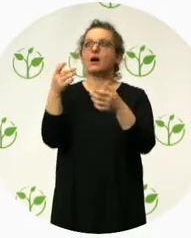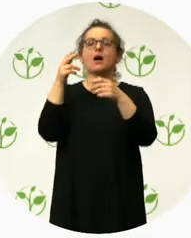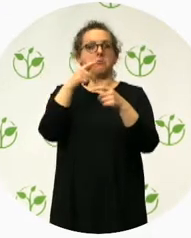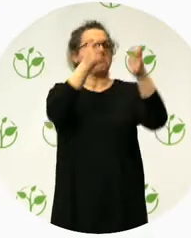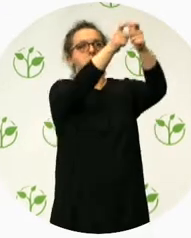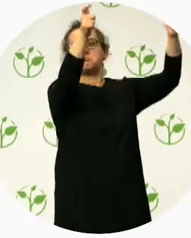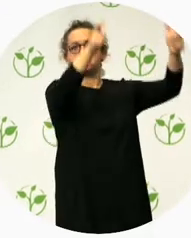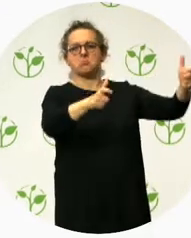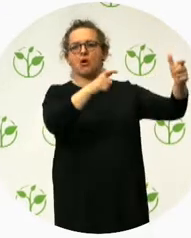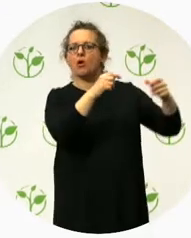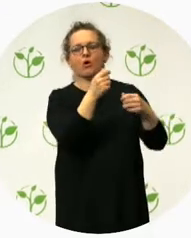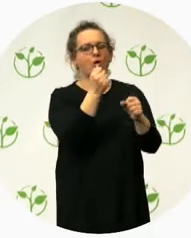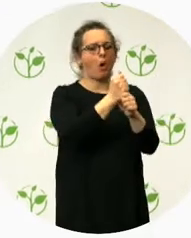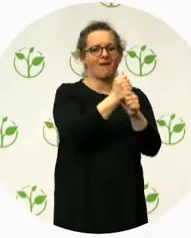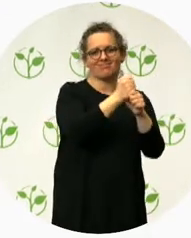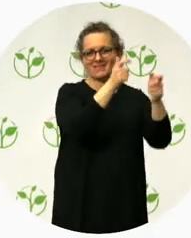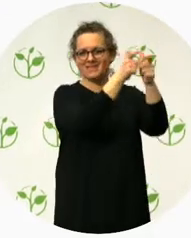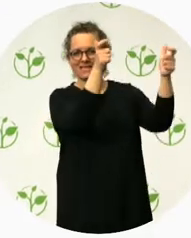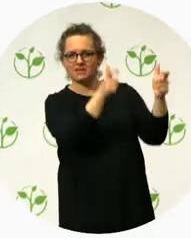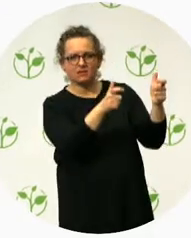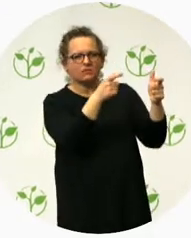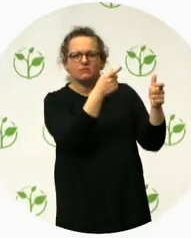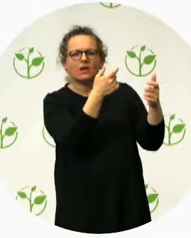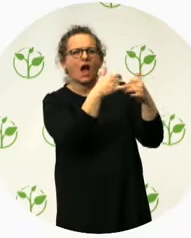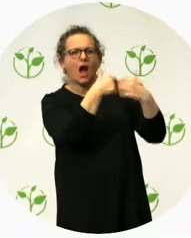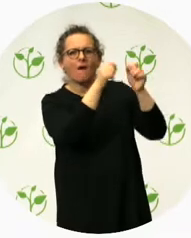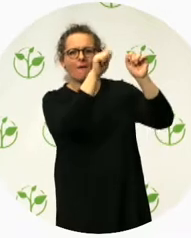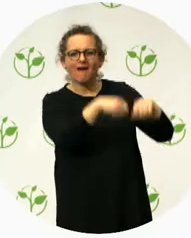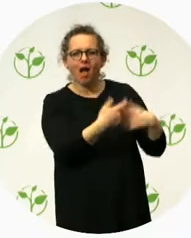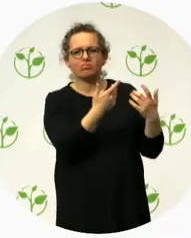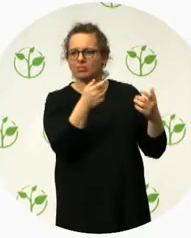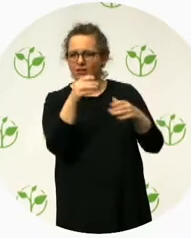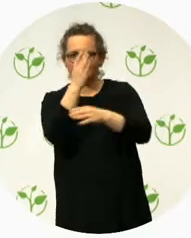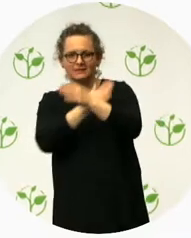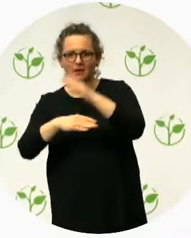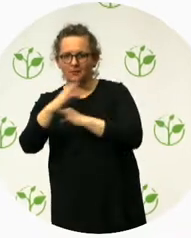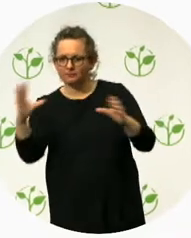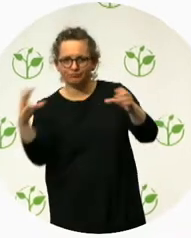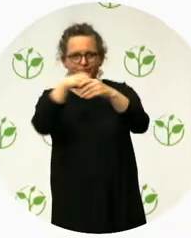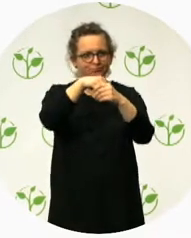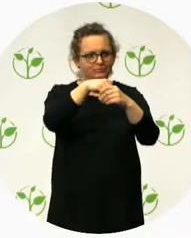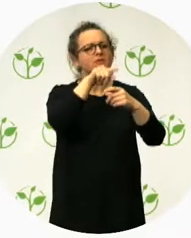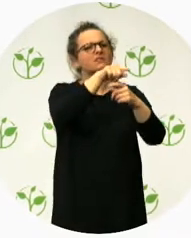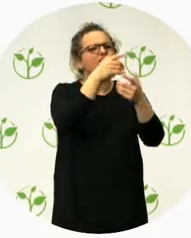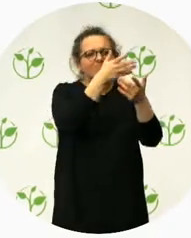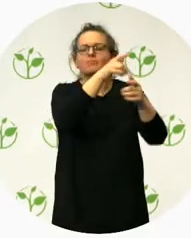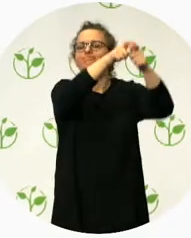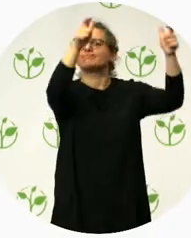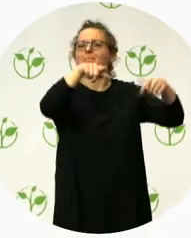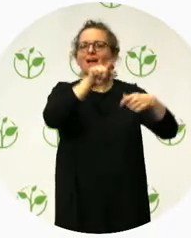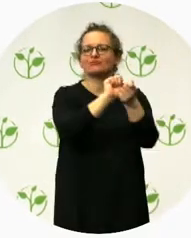point, I come to the European Union level. Austria supports the proposal for a European Accessibility